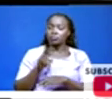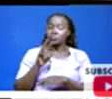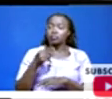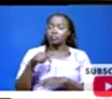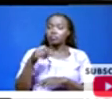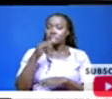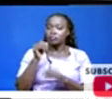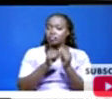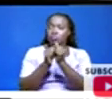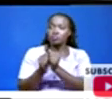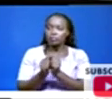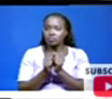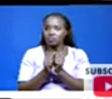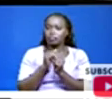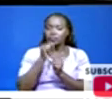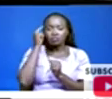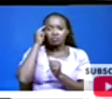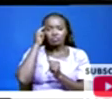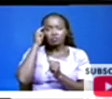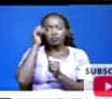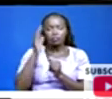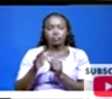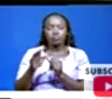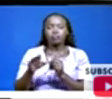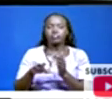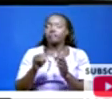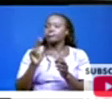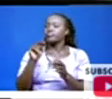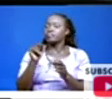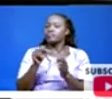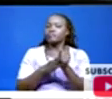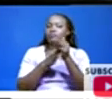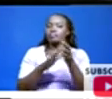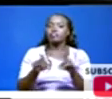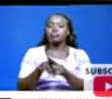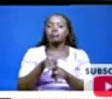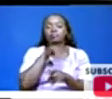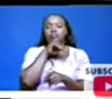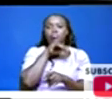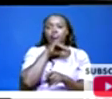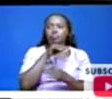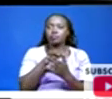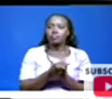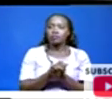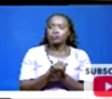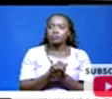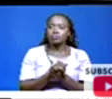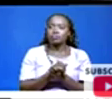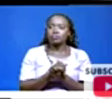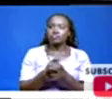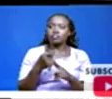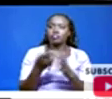together, don't think that kuna mtu amechukuliwa. My party leader is still Raila Amolo Odinga. But now